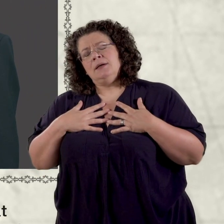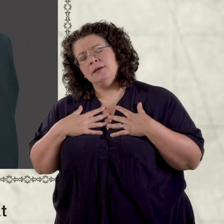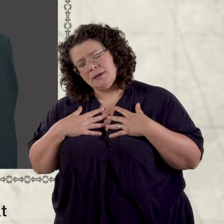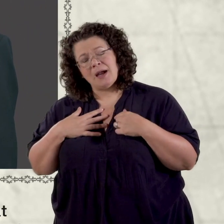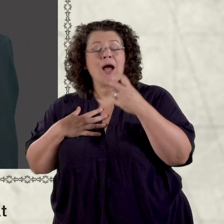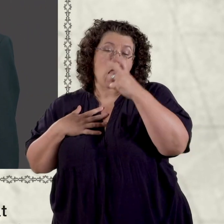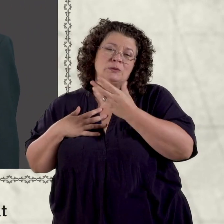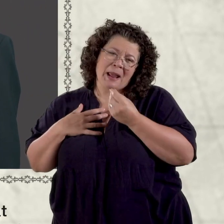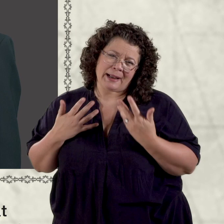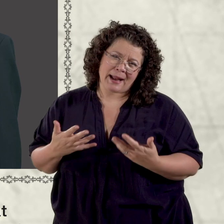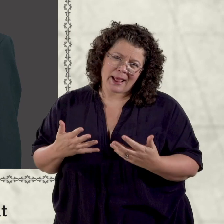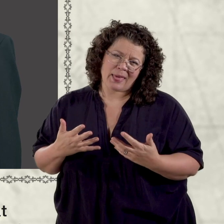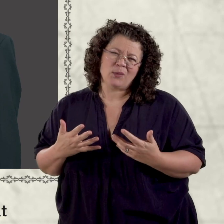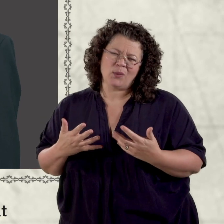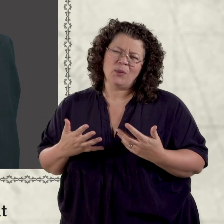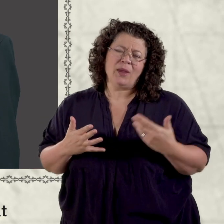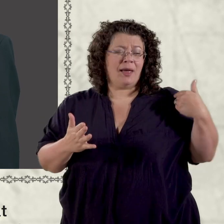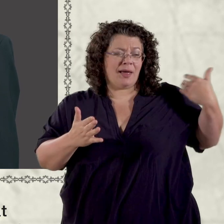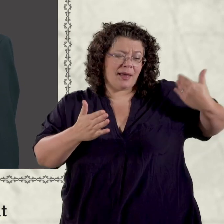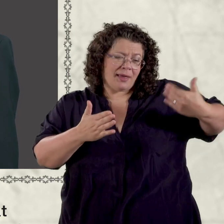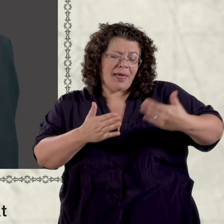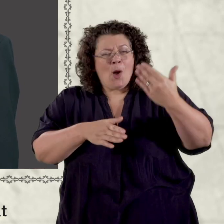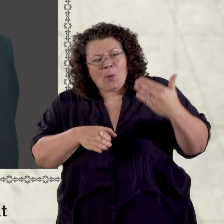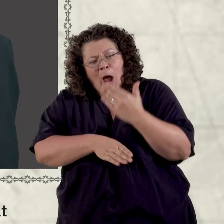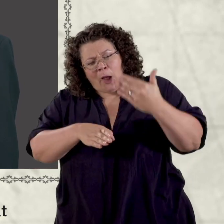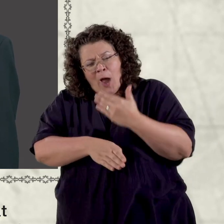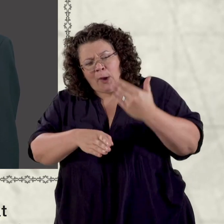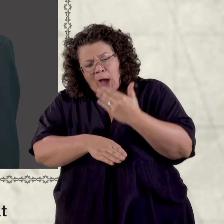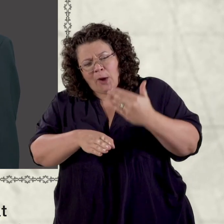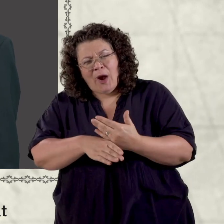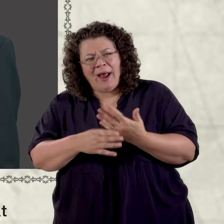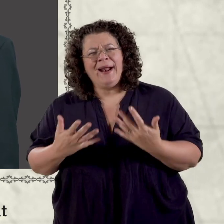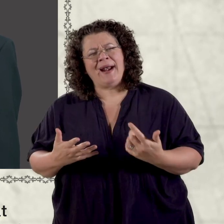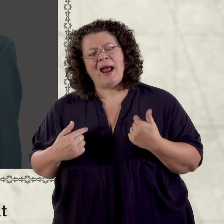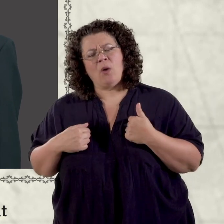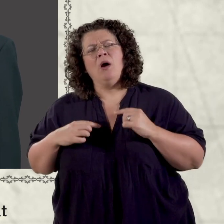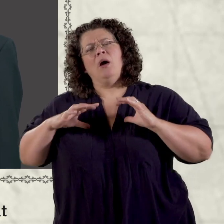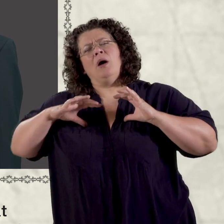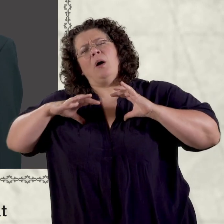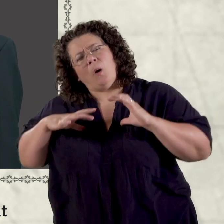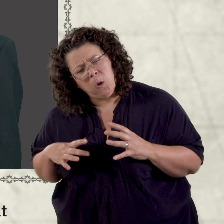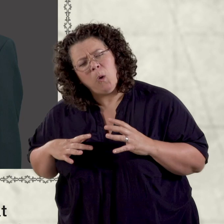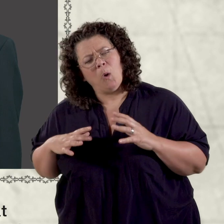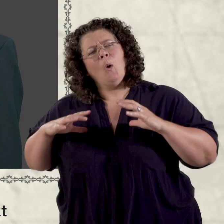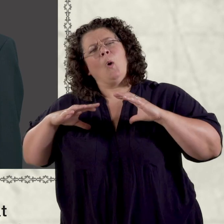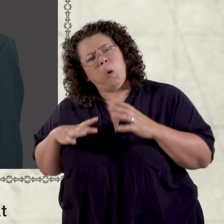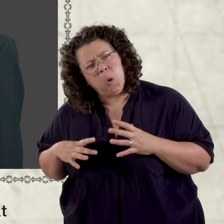I'm an old man now, and after all that work, I'm very